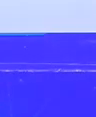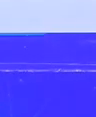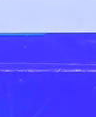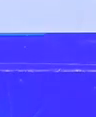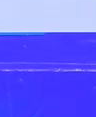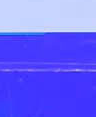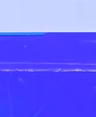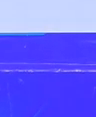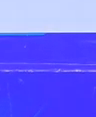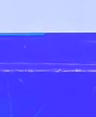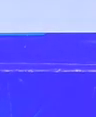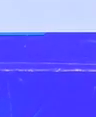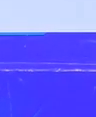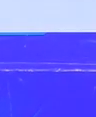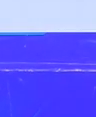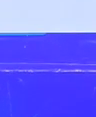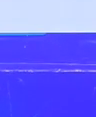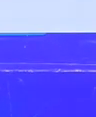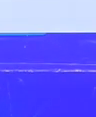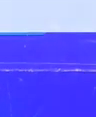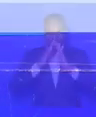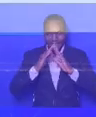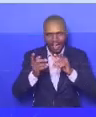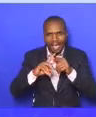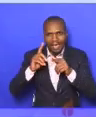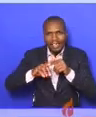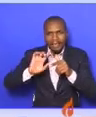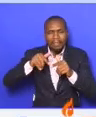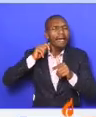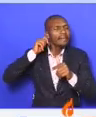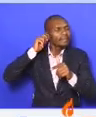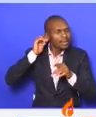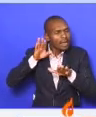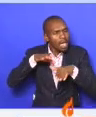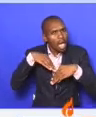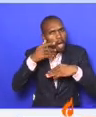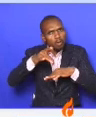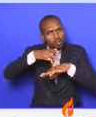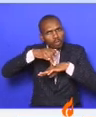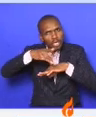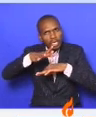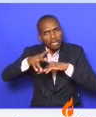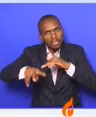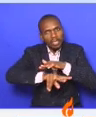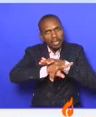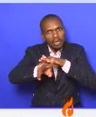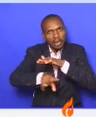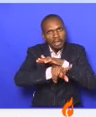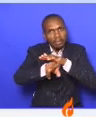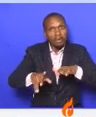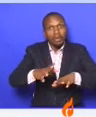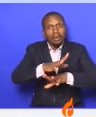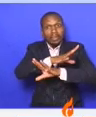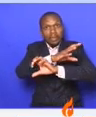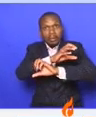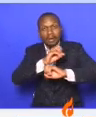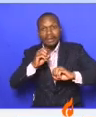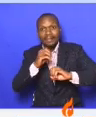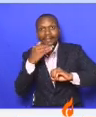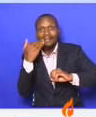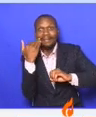ebunge yeseneti nigerache kotegera okugane ko mu Rusiya bisi kumukonyi uwo murai wense umuske Geoffrey